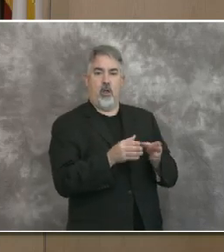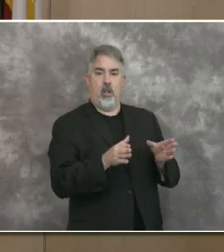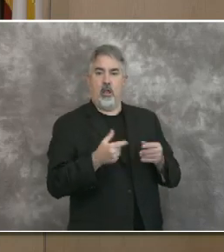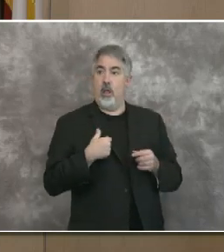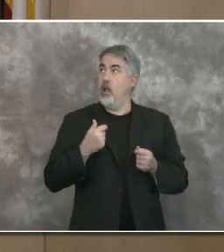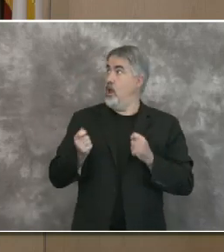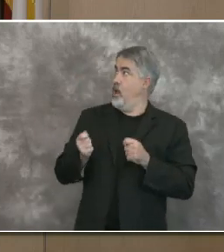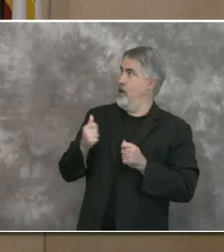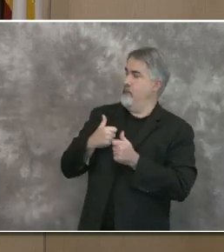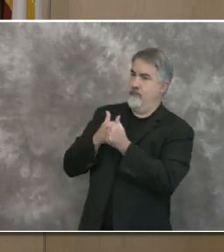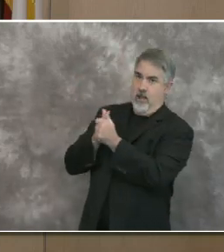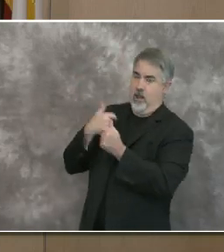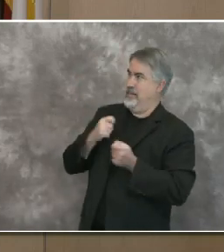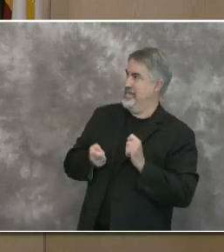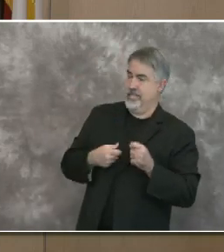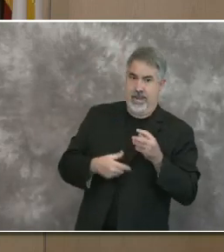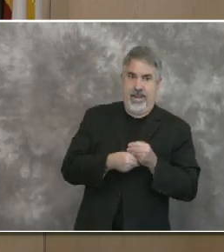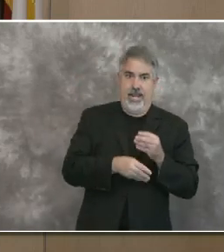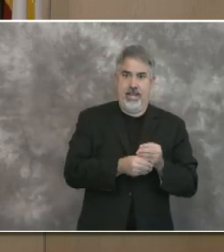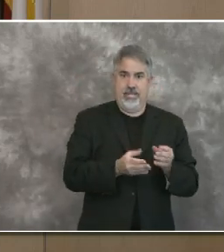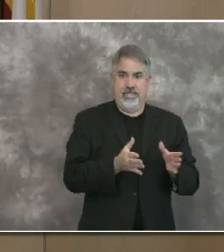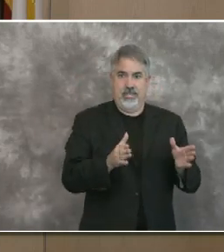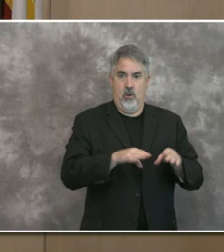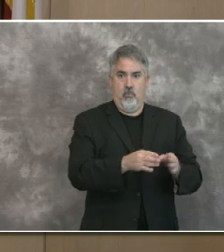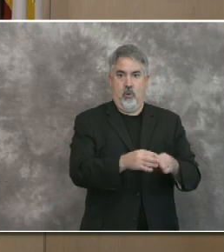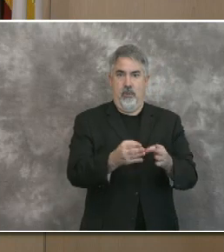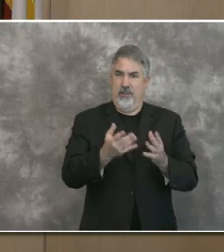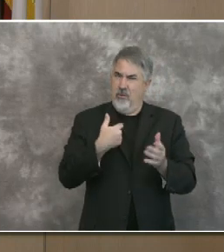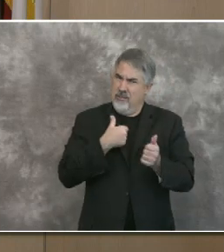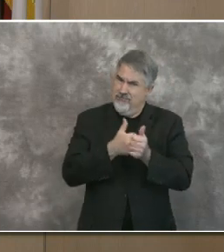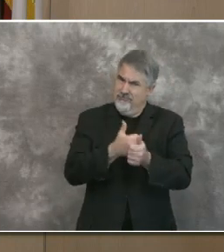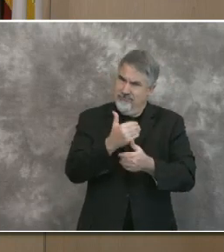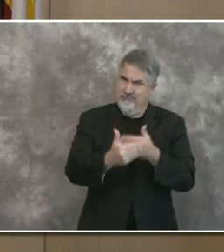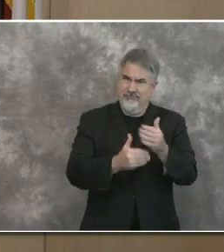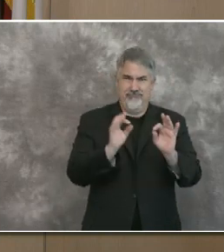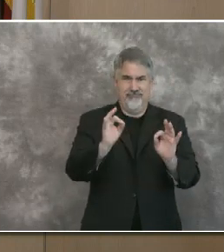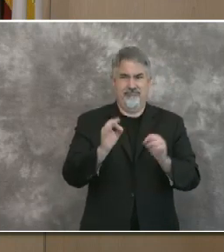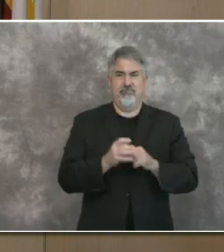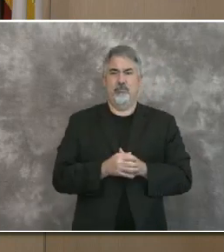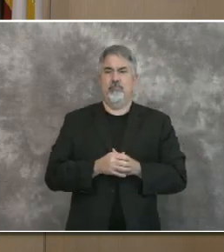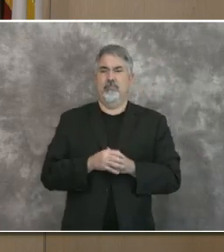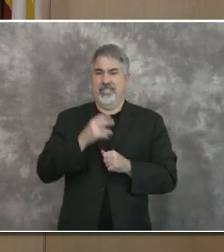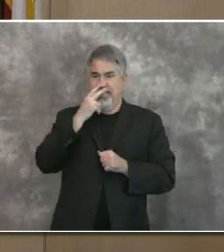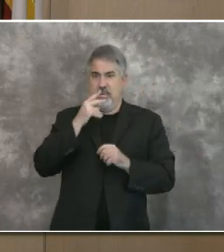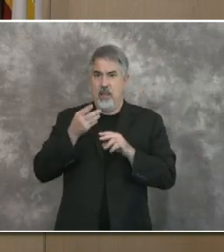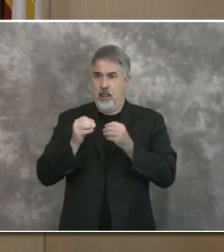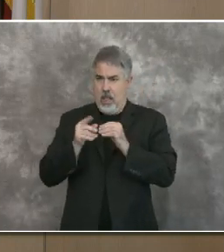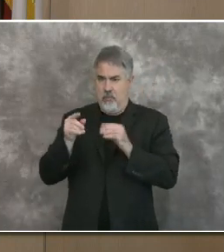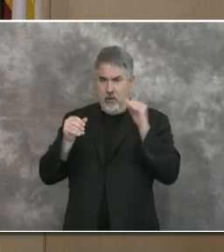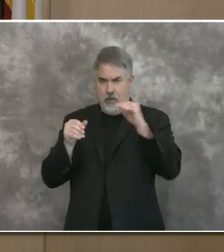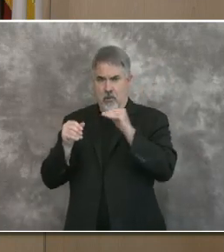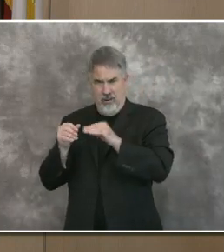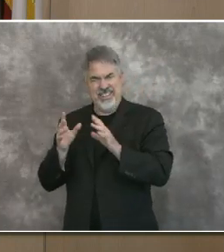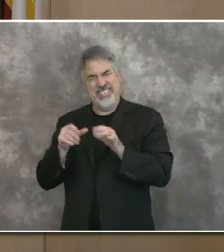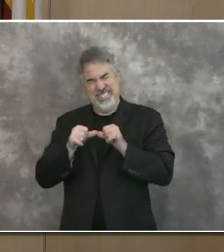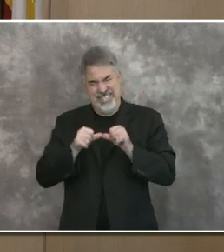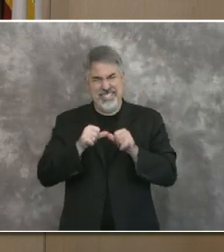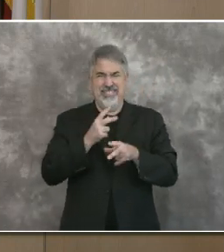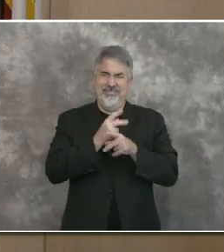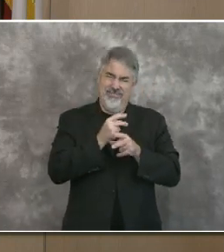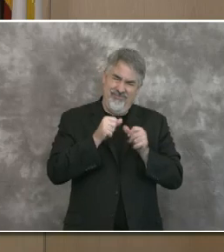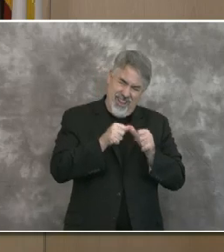Supervisor Fletcher. The metrics are trending in the right direction, and we will continue to monitor these data as